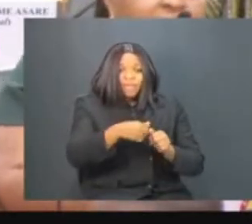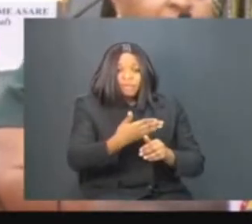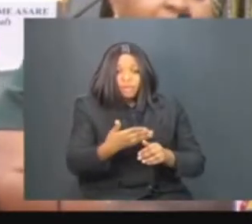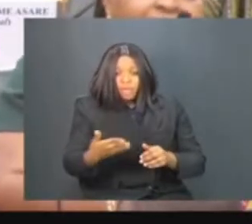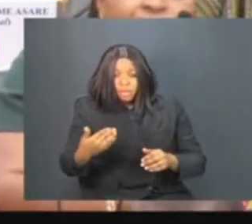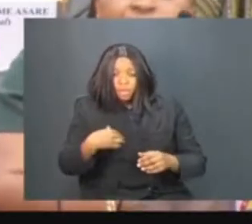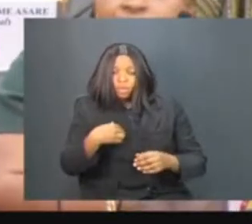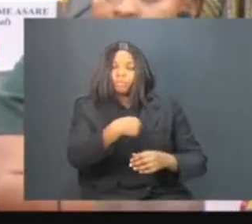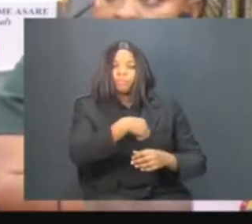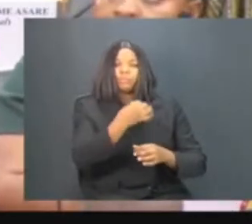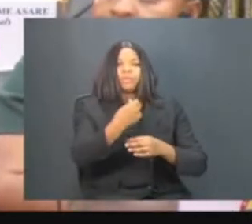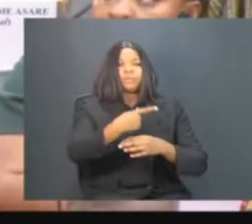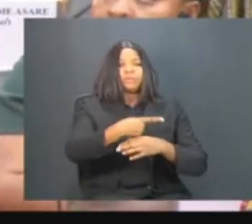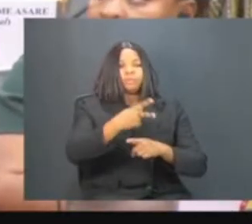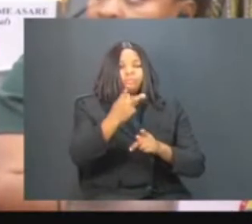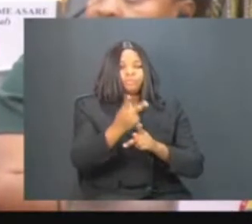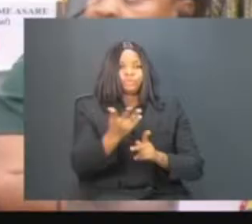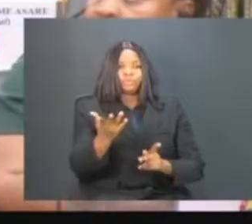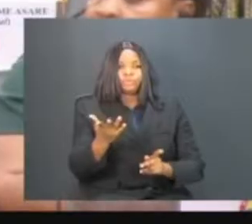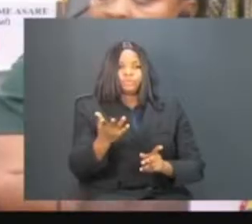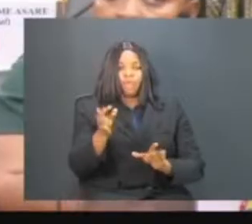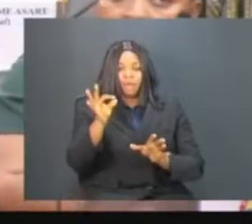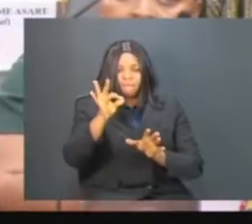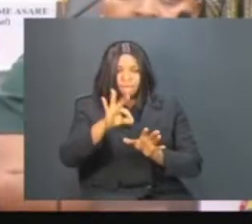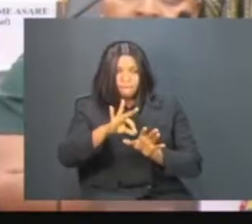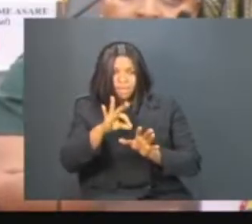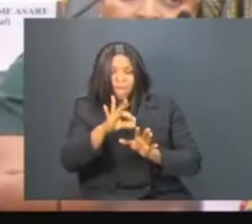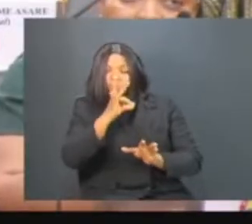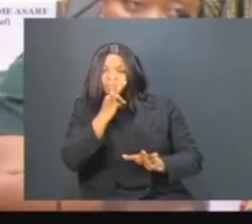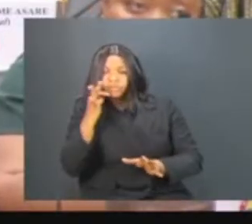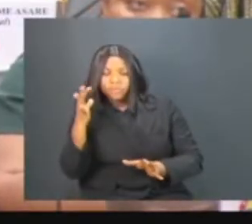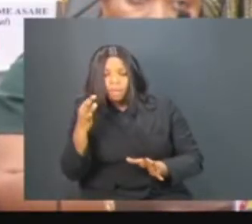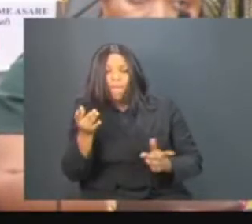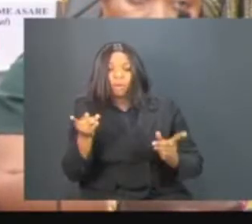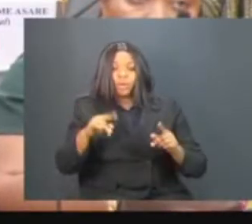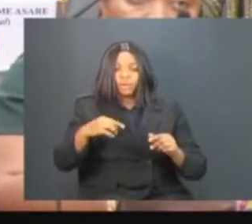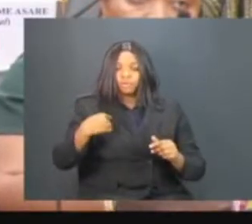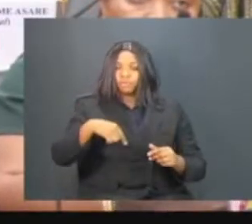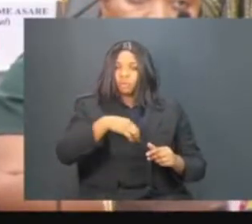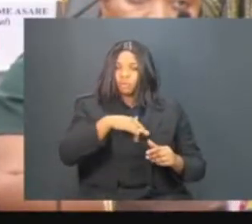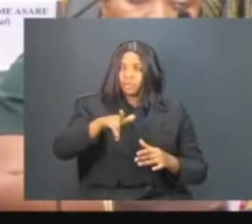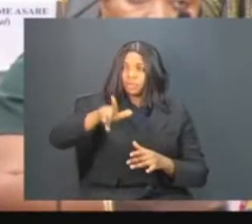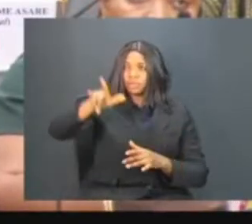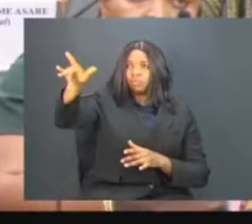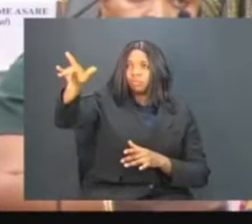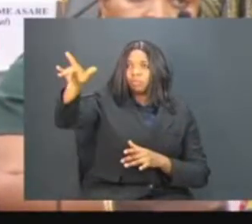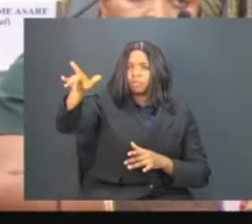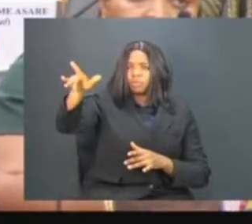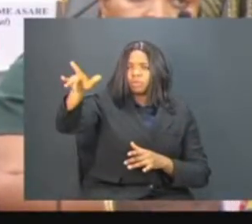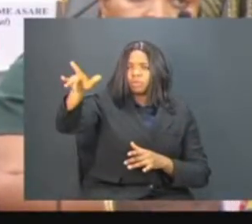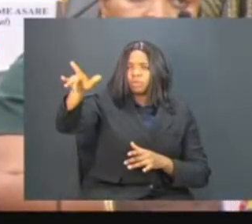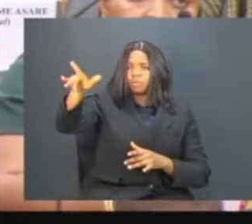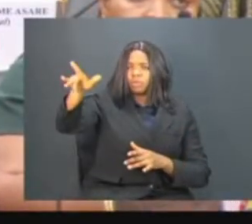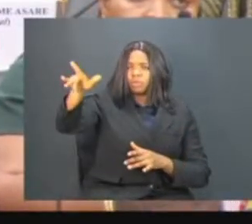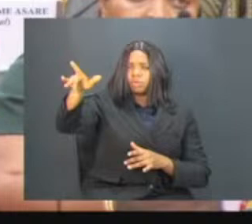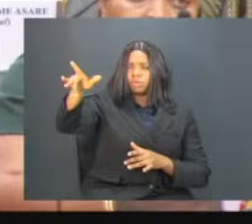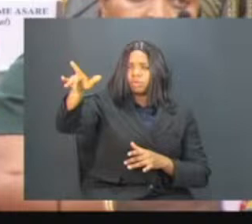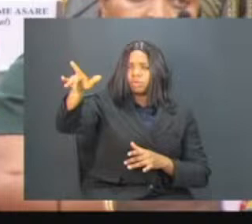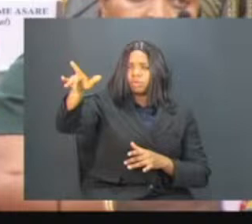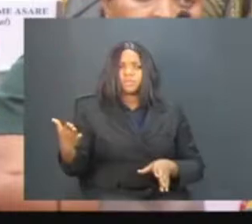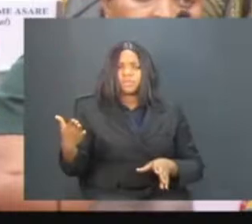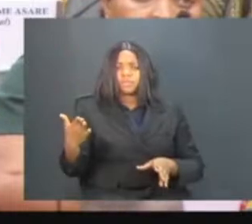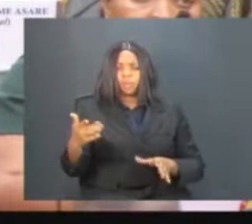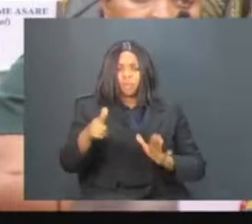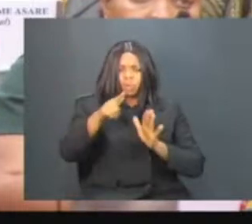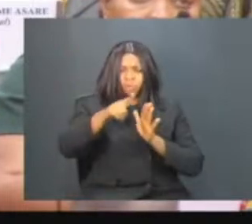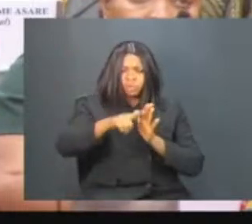And when we export with value. We are cutting out the export of raw